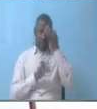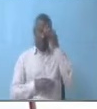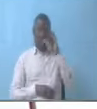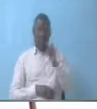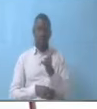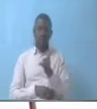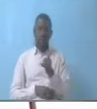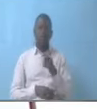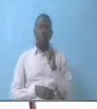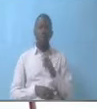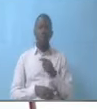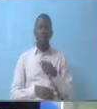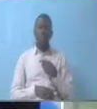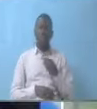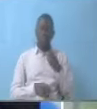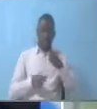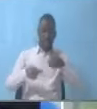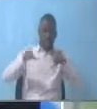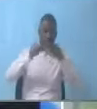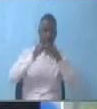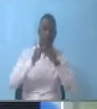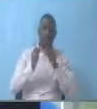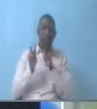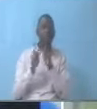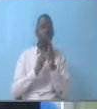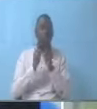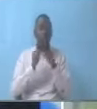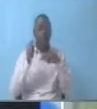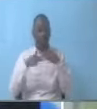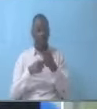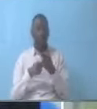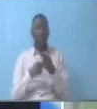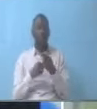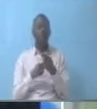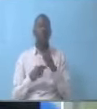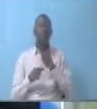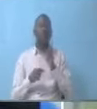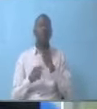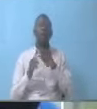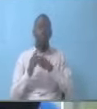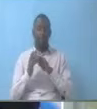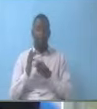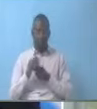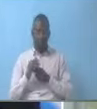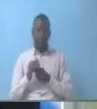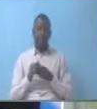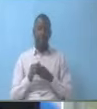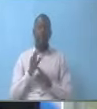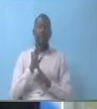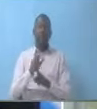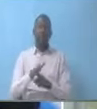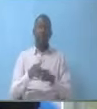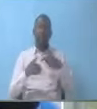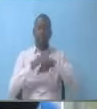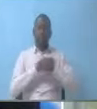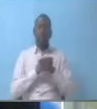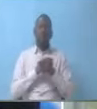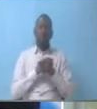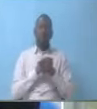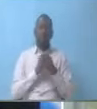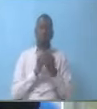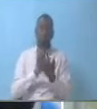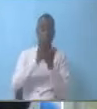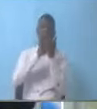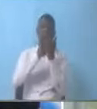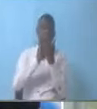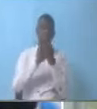But the point I am making here is in the face of the international